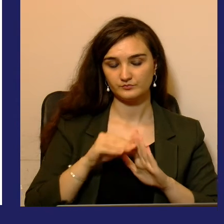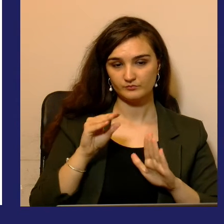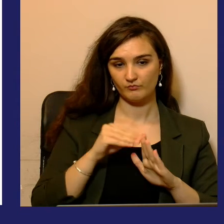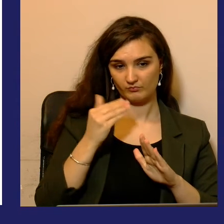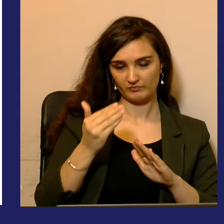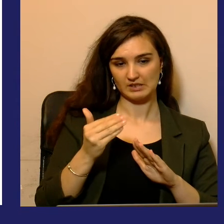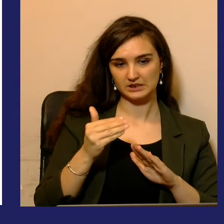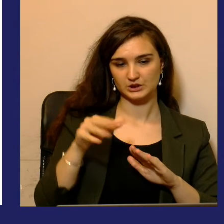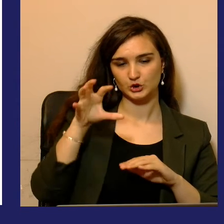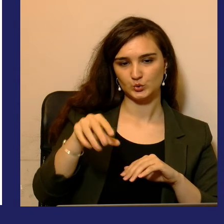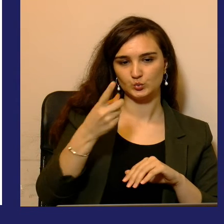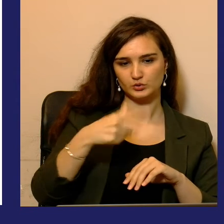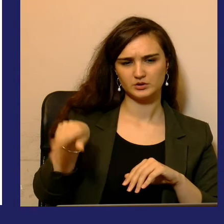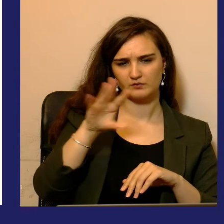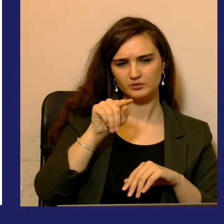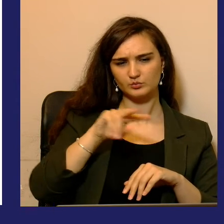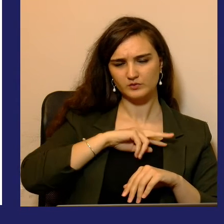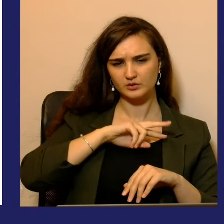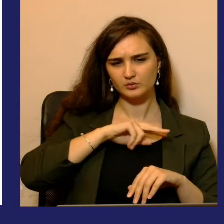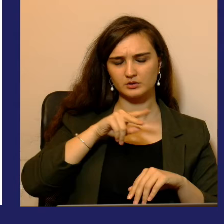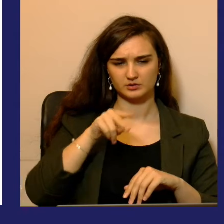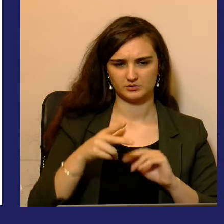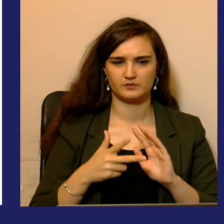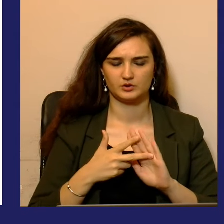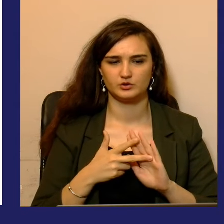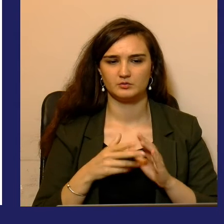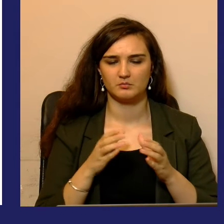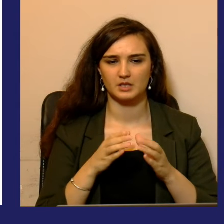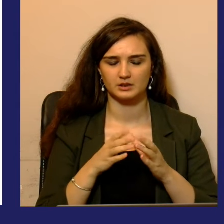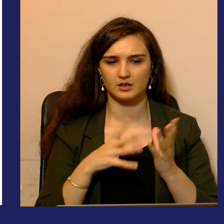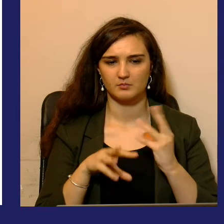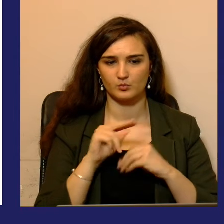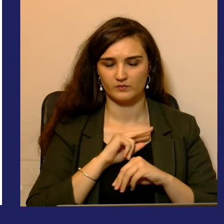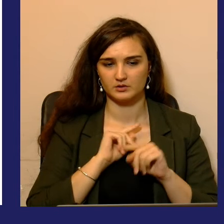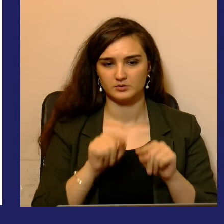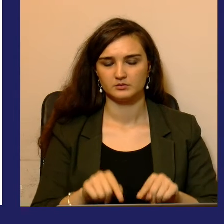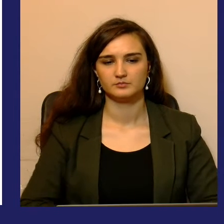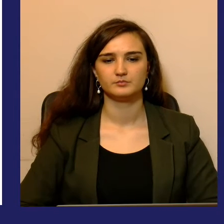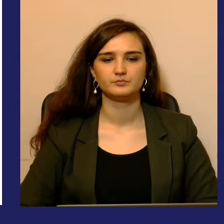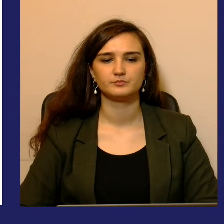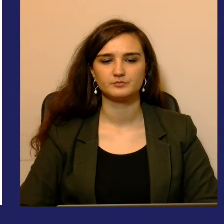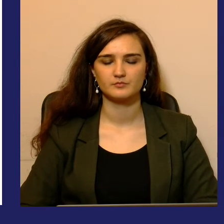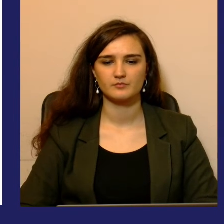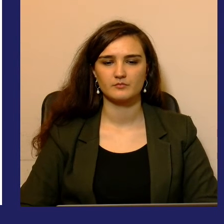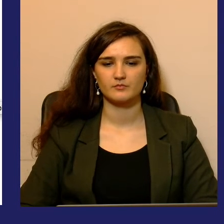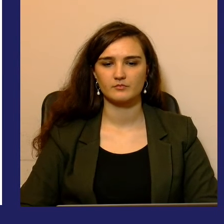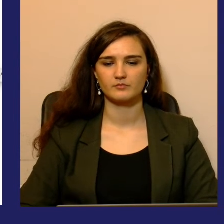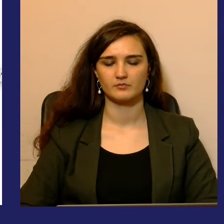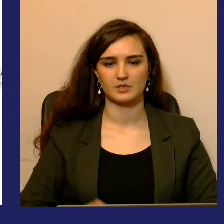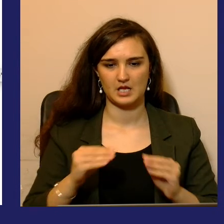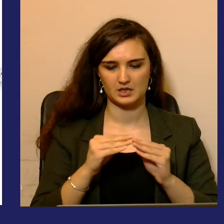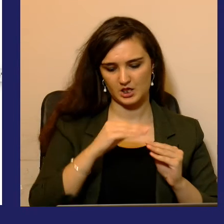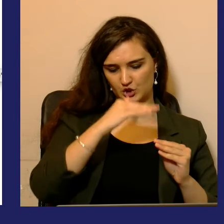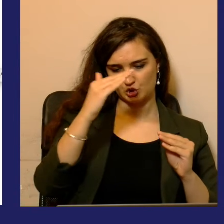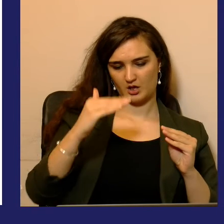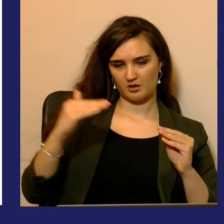Nobody really ever loved the parties. You can see this is out of a scale of 10. you can see that nobody ever really loves the party or the